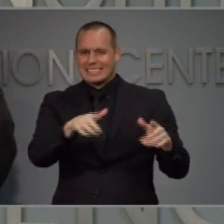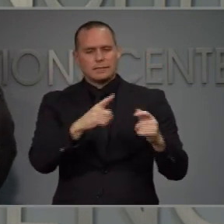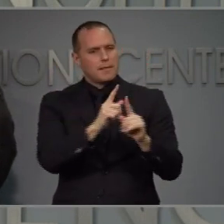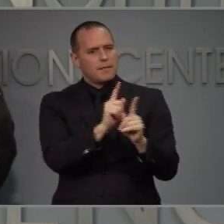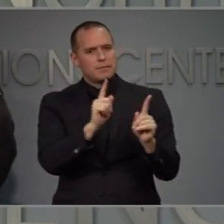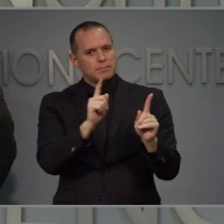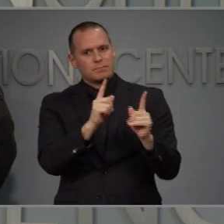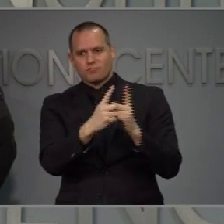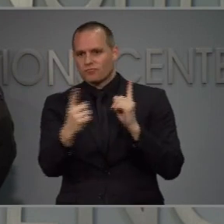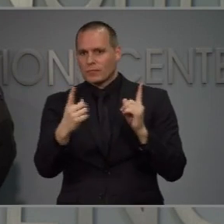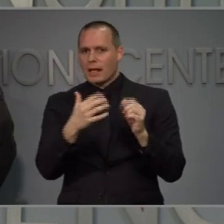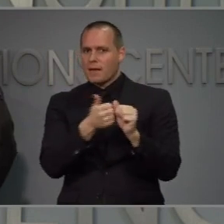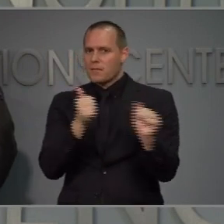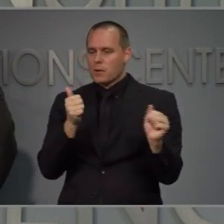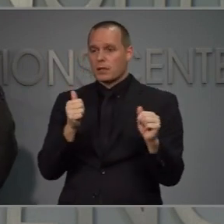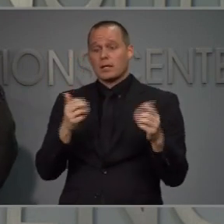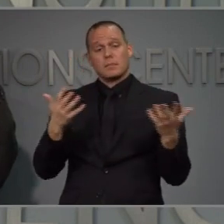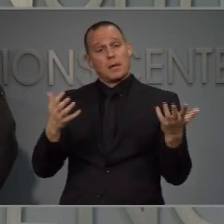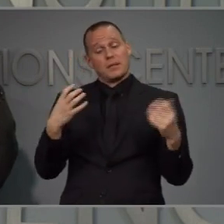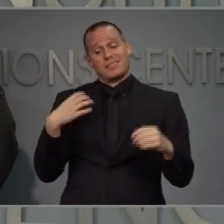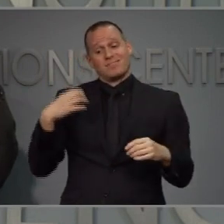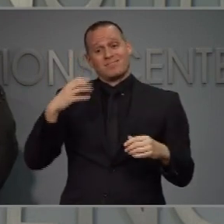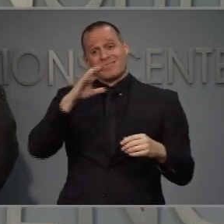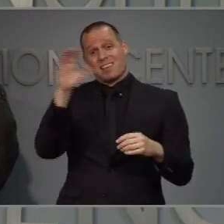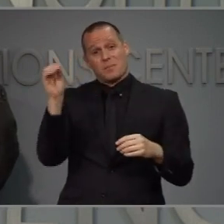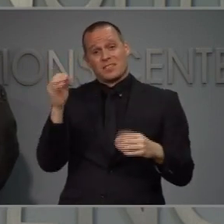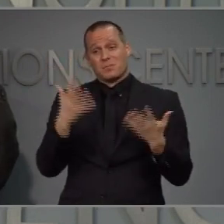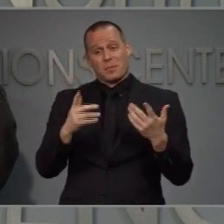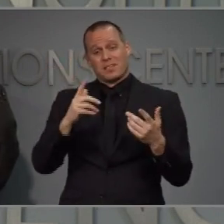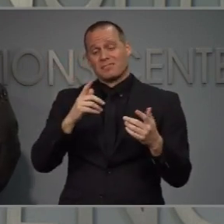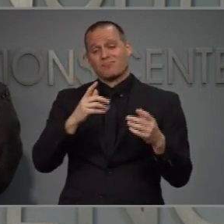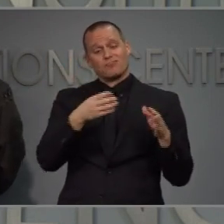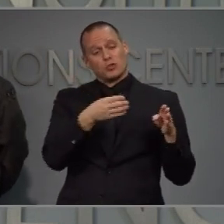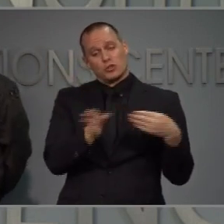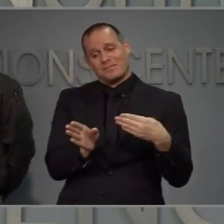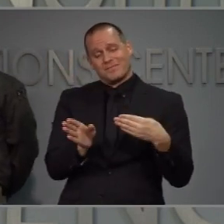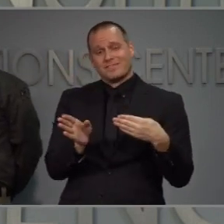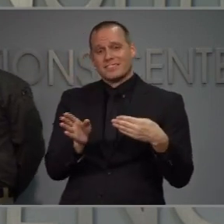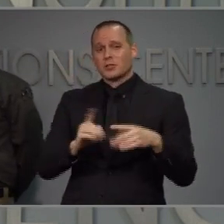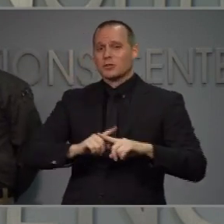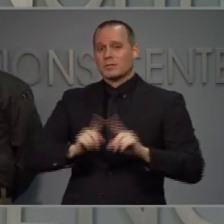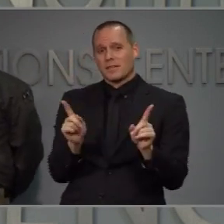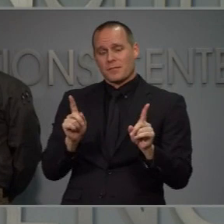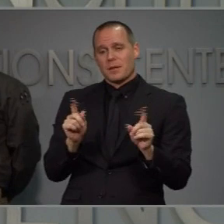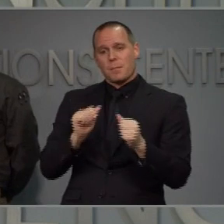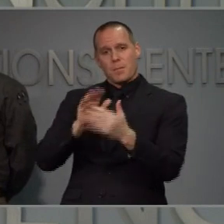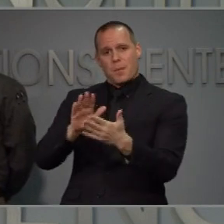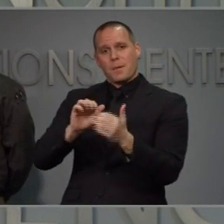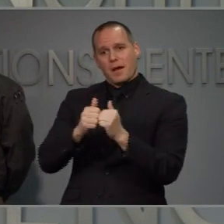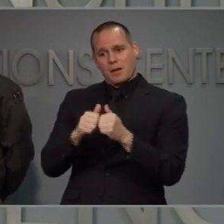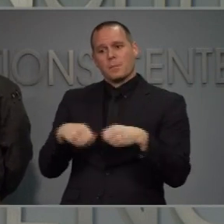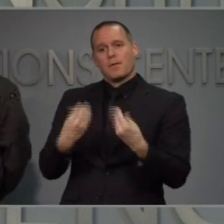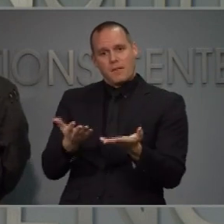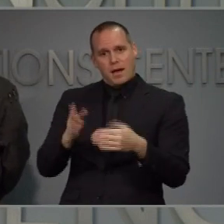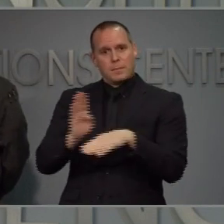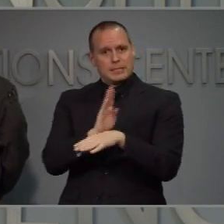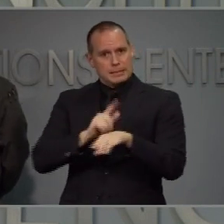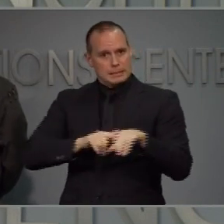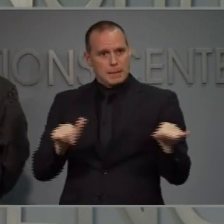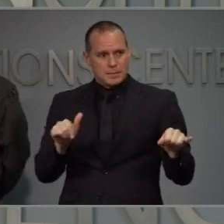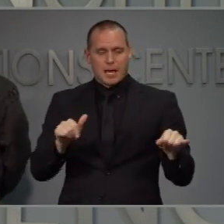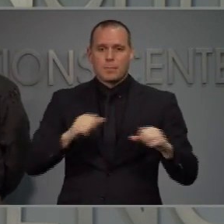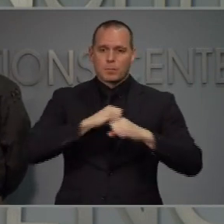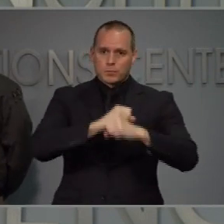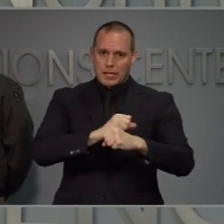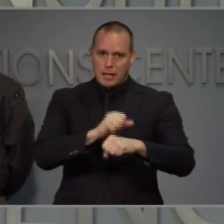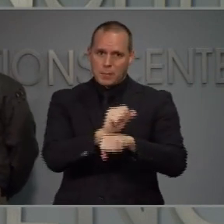employers might have to change the way they do business. So yes, we are concerned about it, and we hope employers can learn